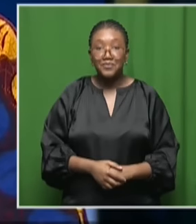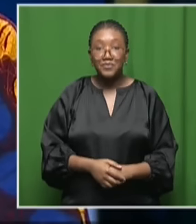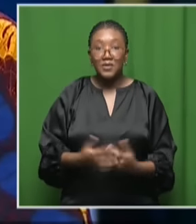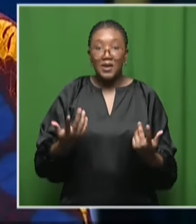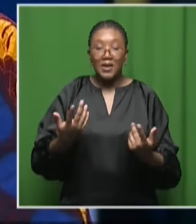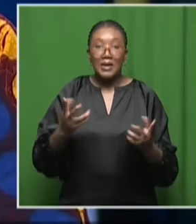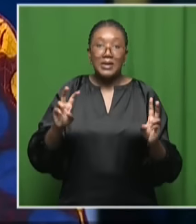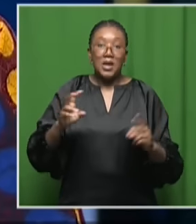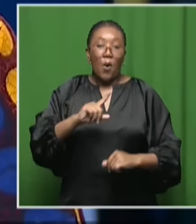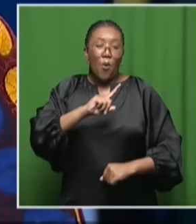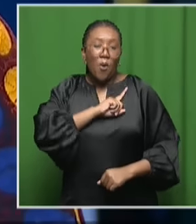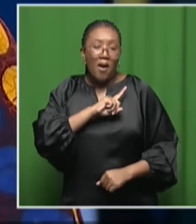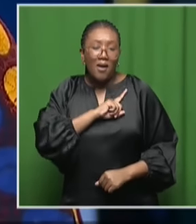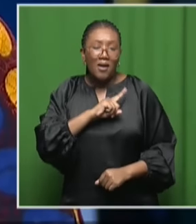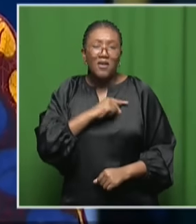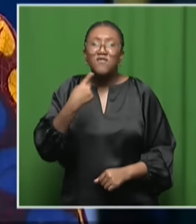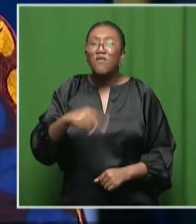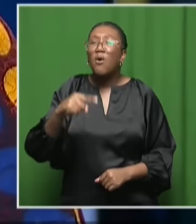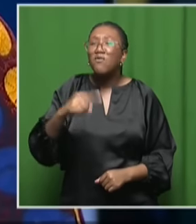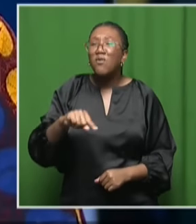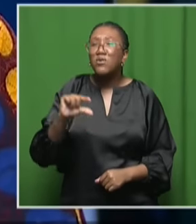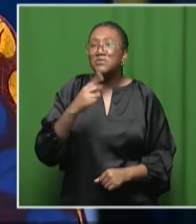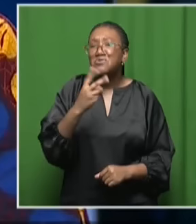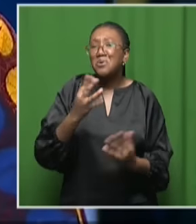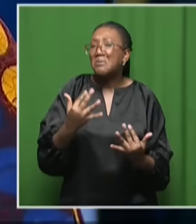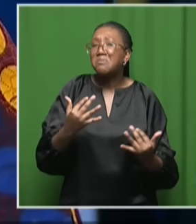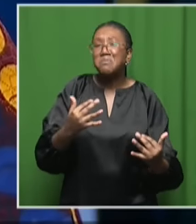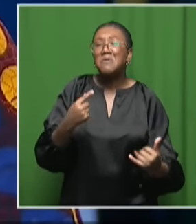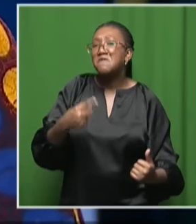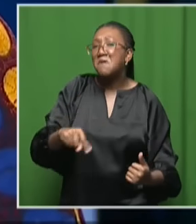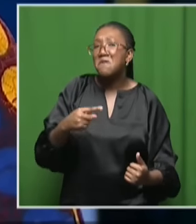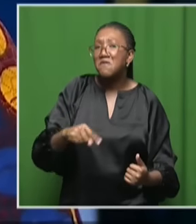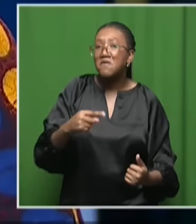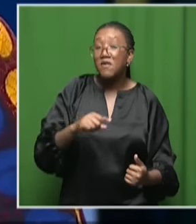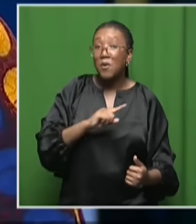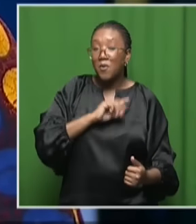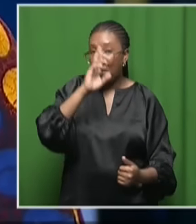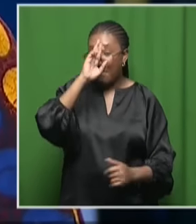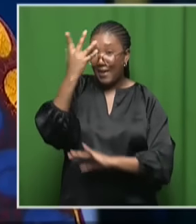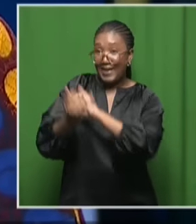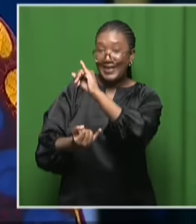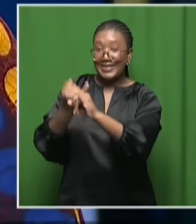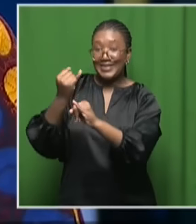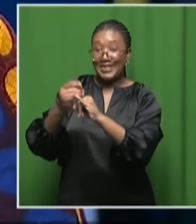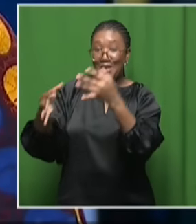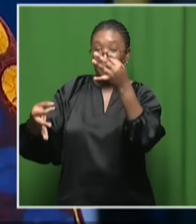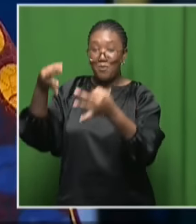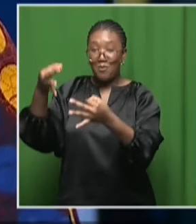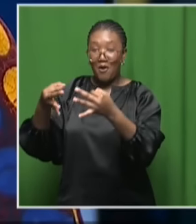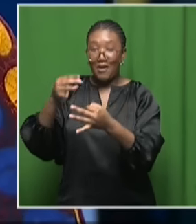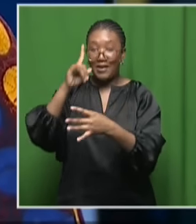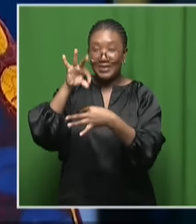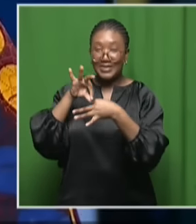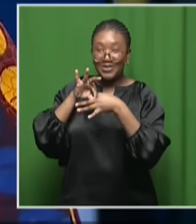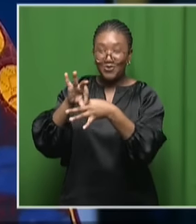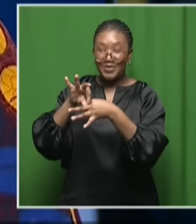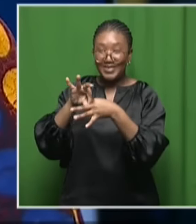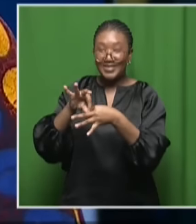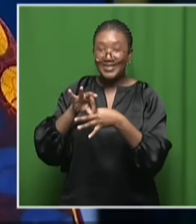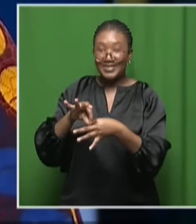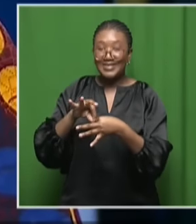the point of having this thing, is that the reality in international politics and in diplomacy is that if you